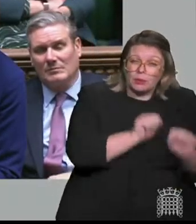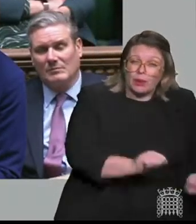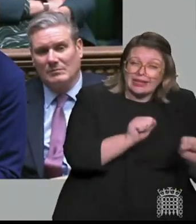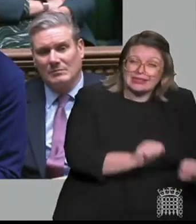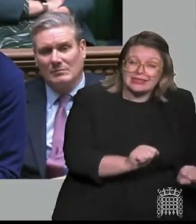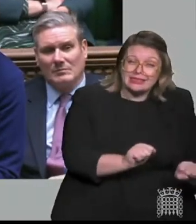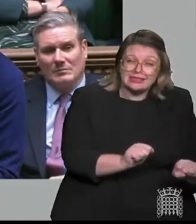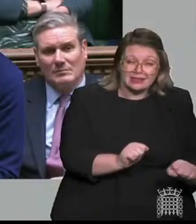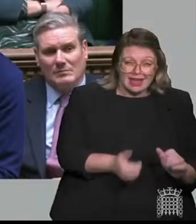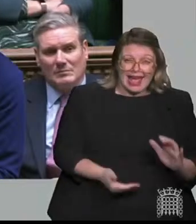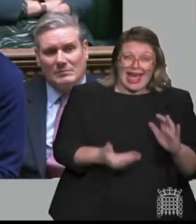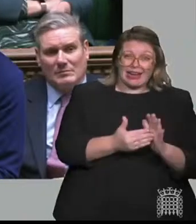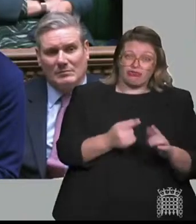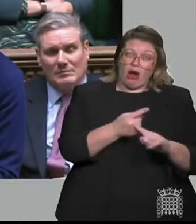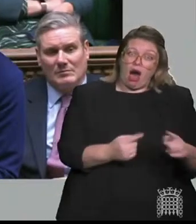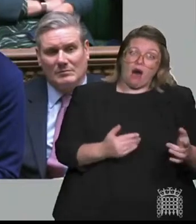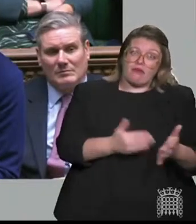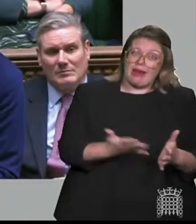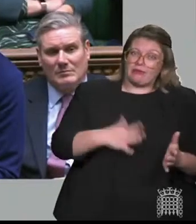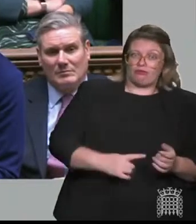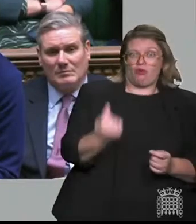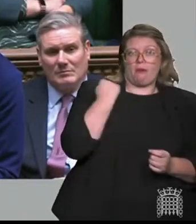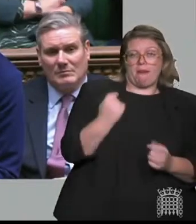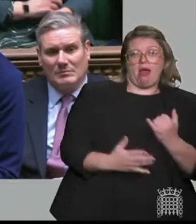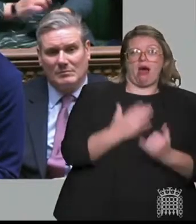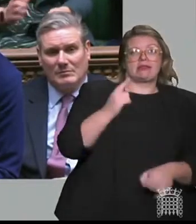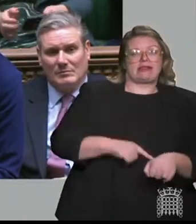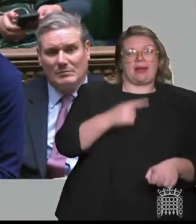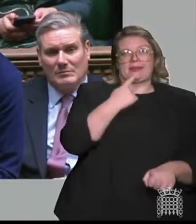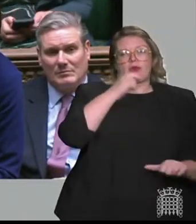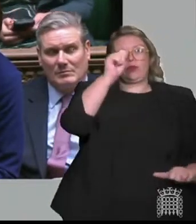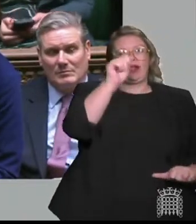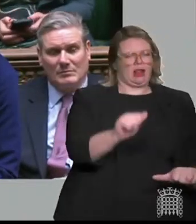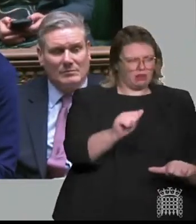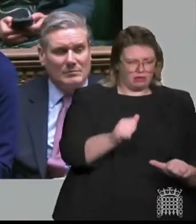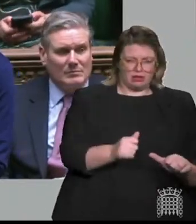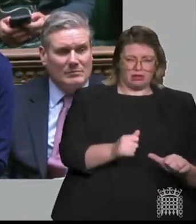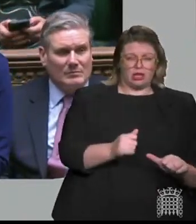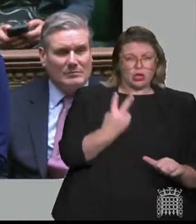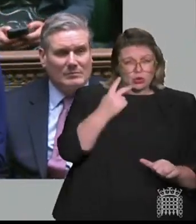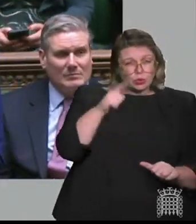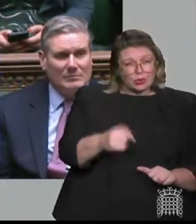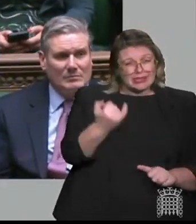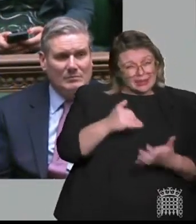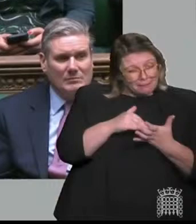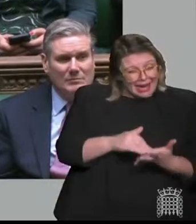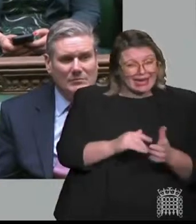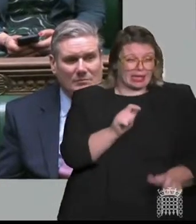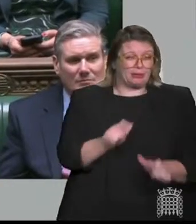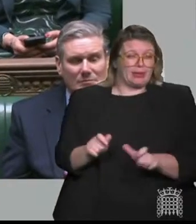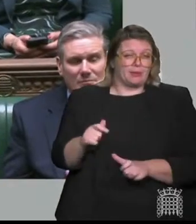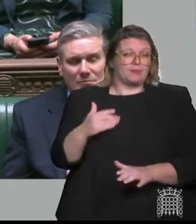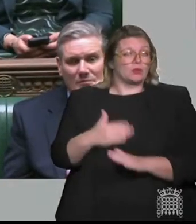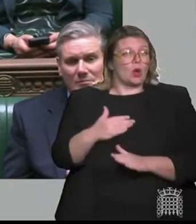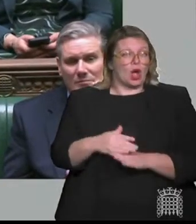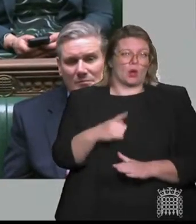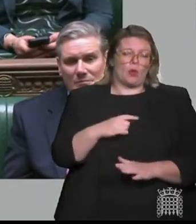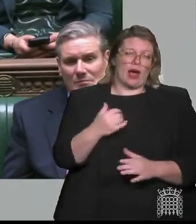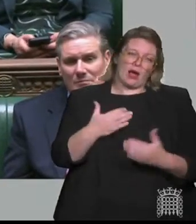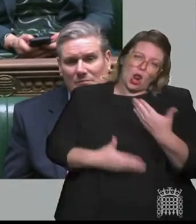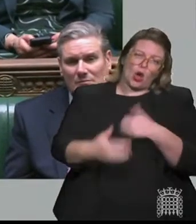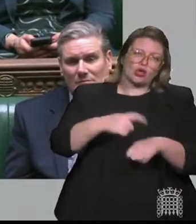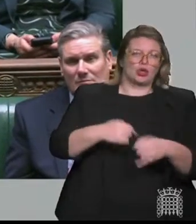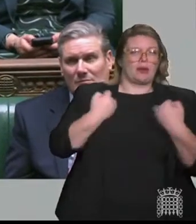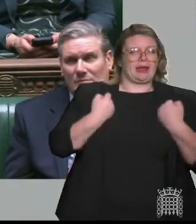500,000 since the Prime Minister said he was going to cut them. And 2.6 million people are out of work due to long-term